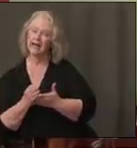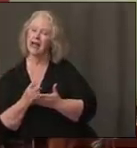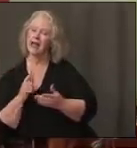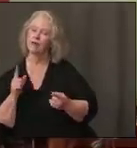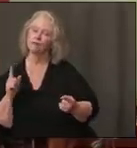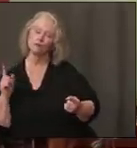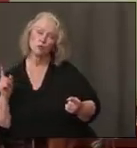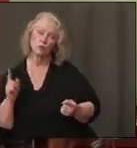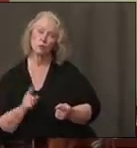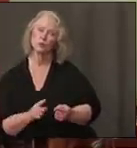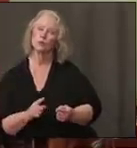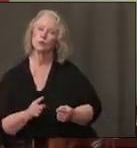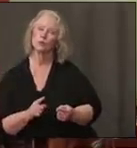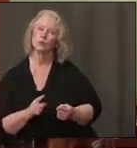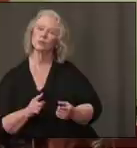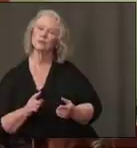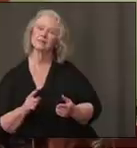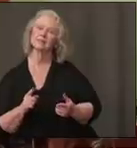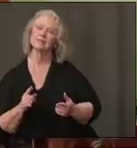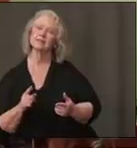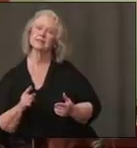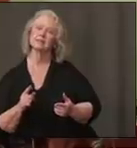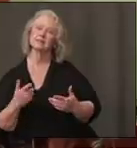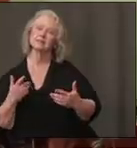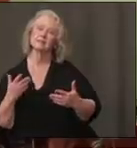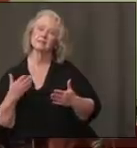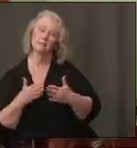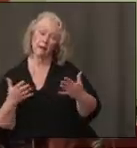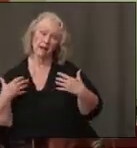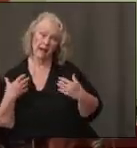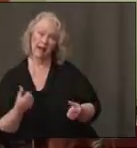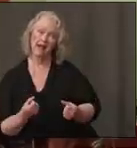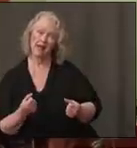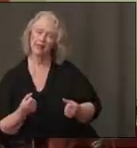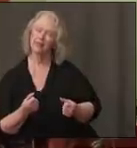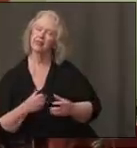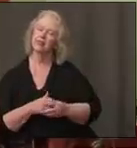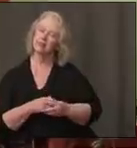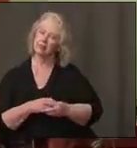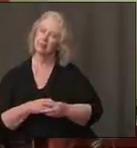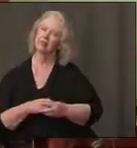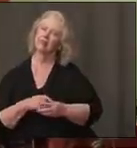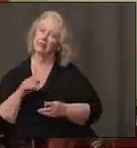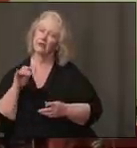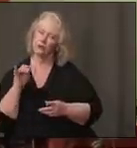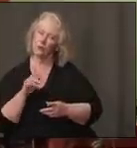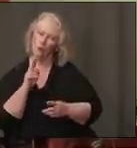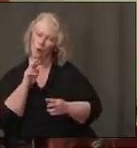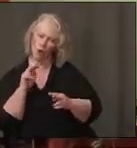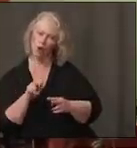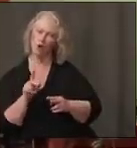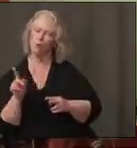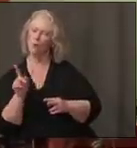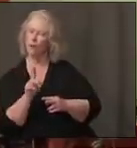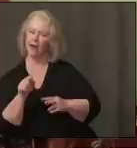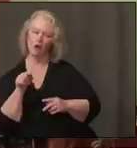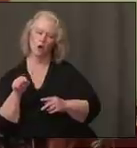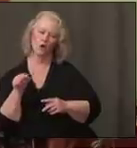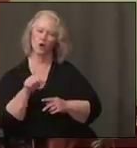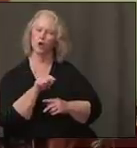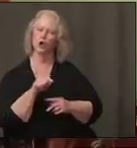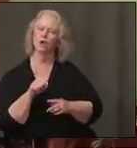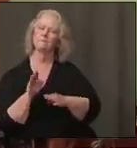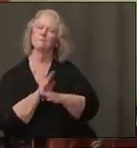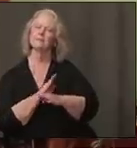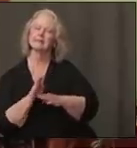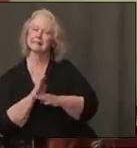reduced public health impact, that's the sweet spot you want to find. And you want to find those